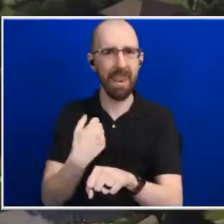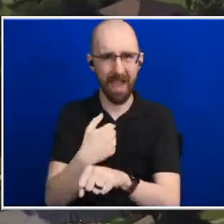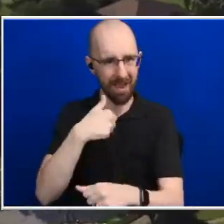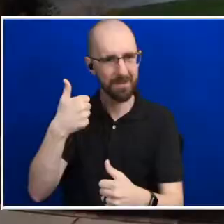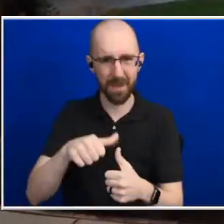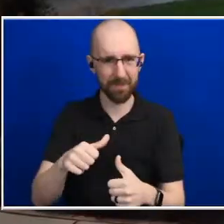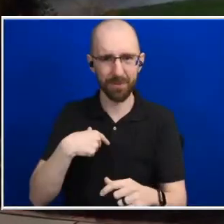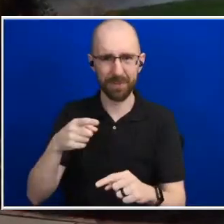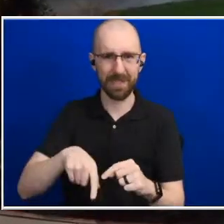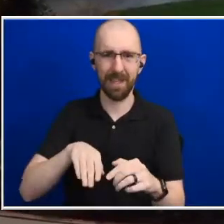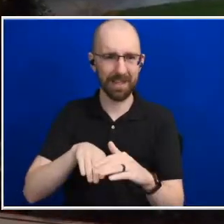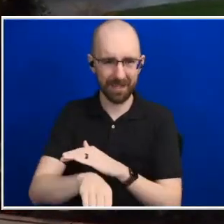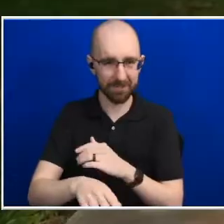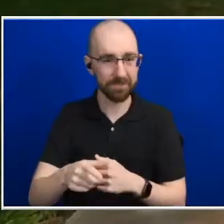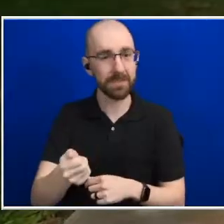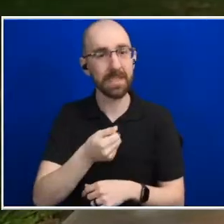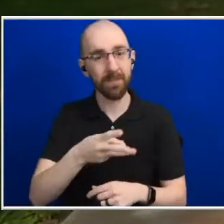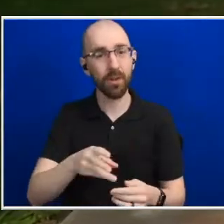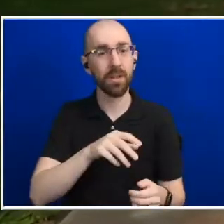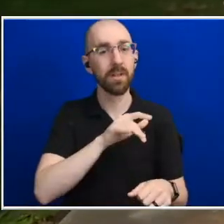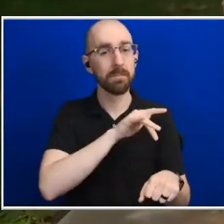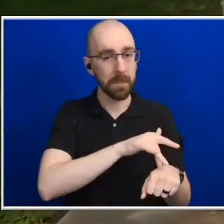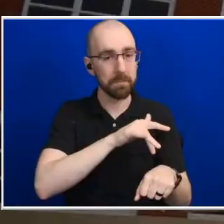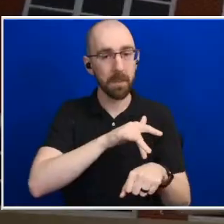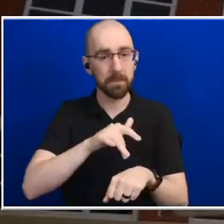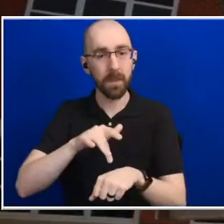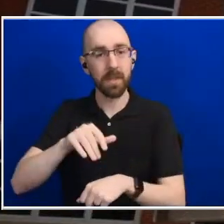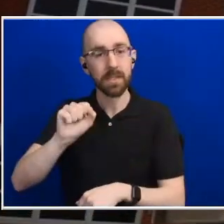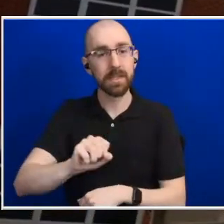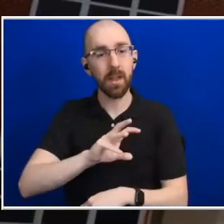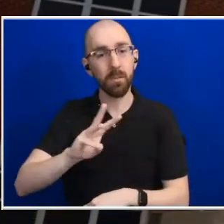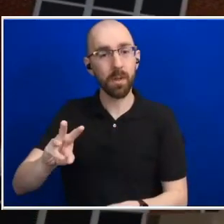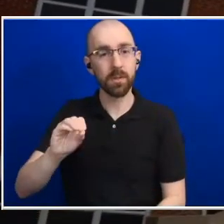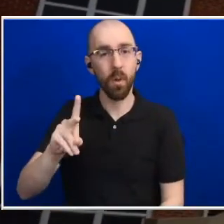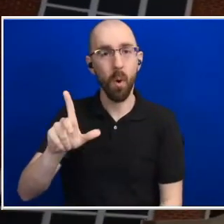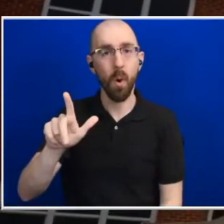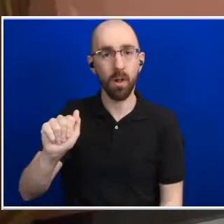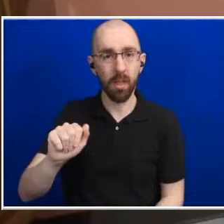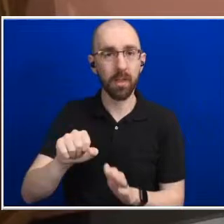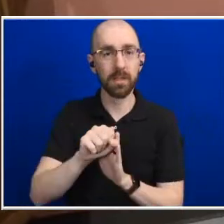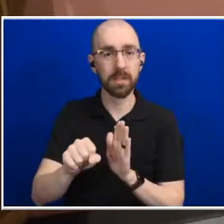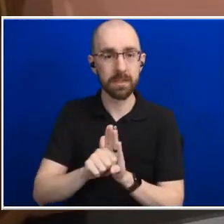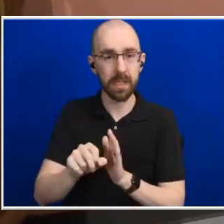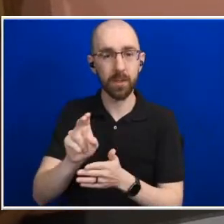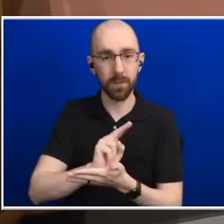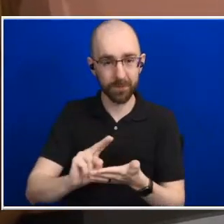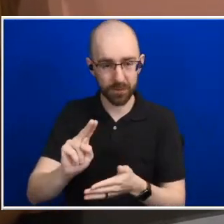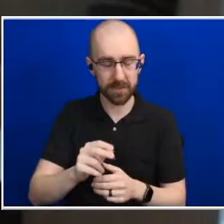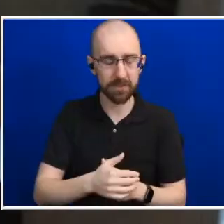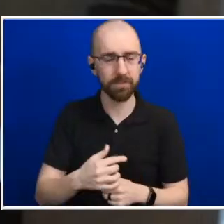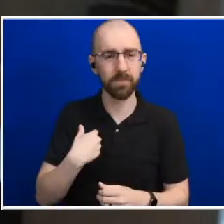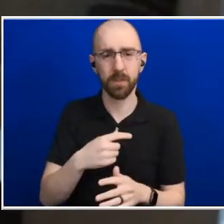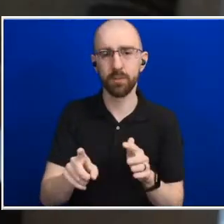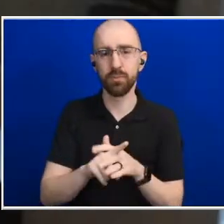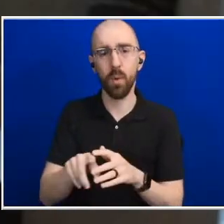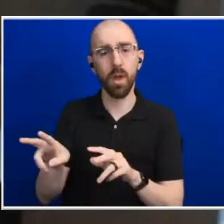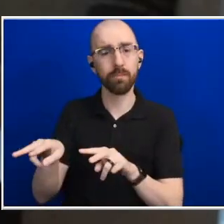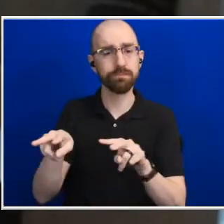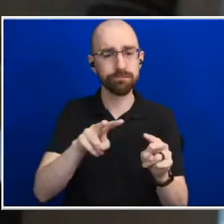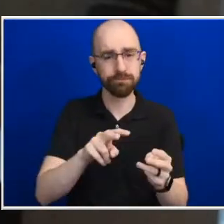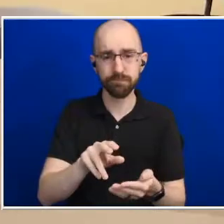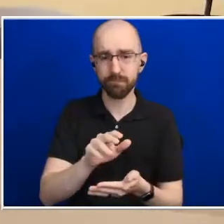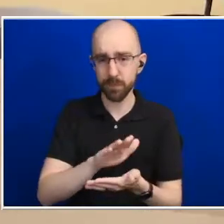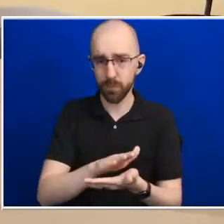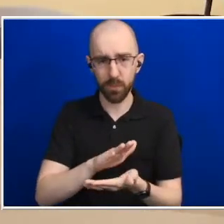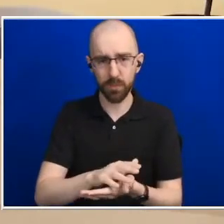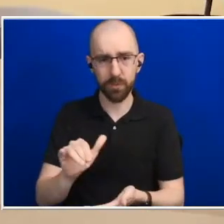After several stops, they arrived at Southwestern Oklahoma State University. We showed up, started looking around the school, and was like, hey, is